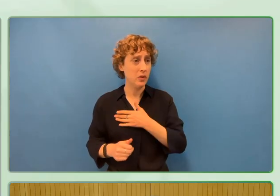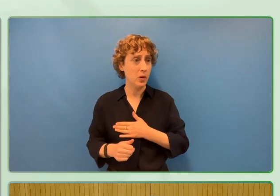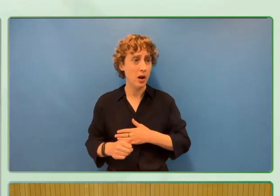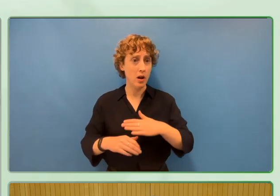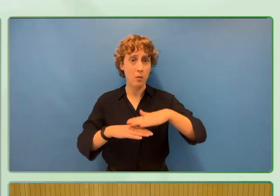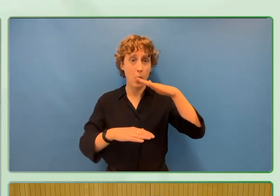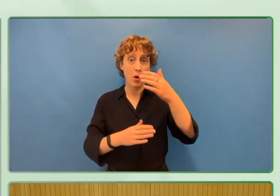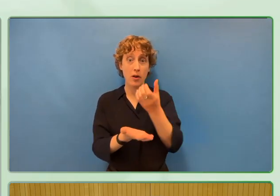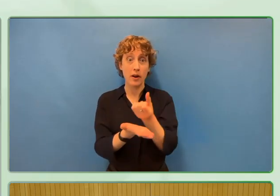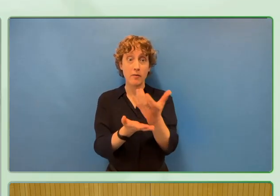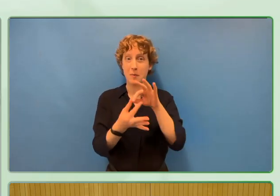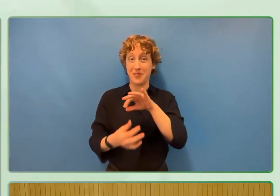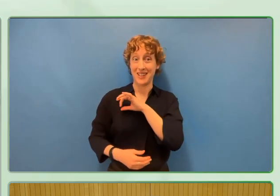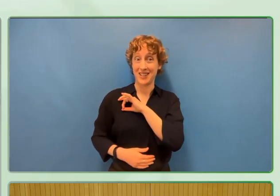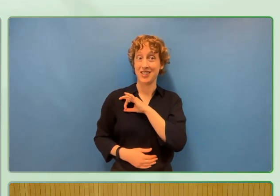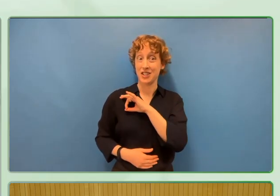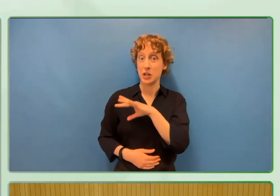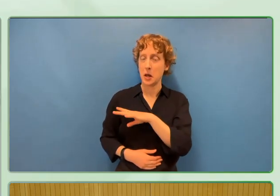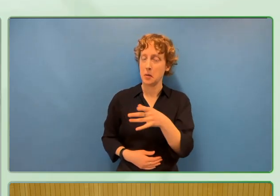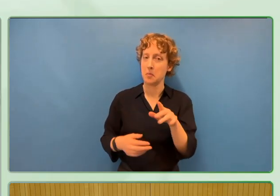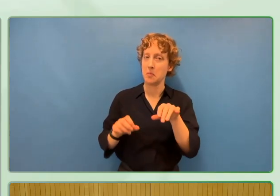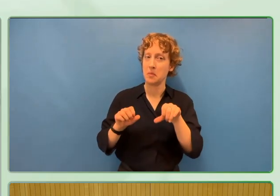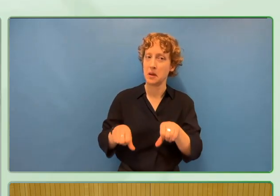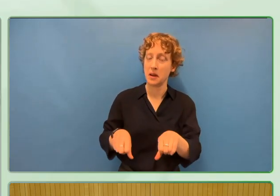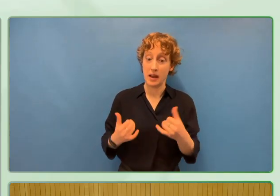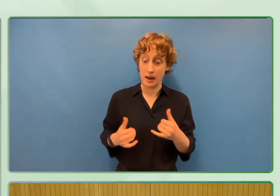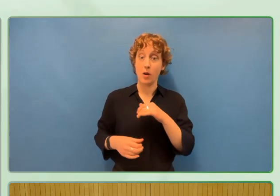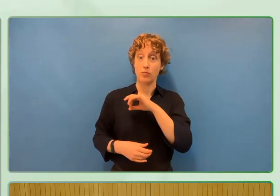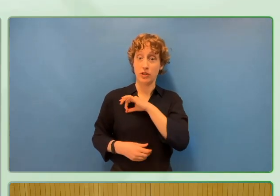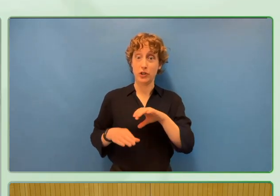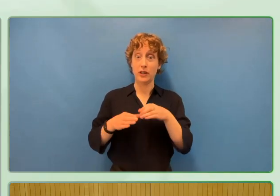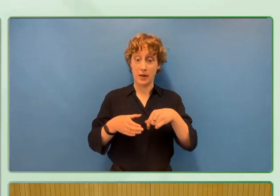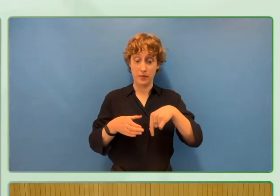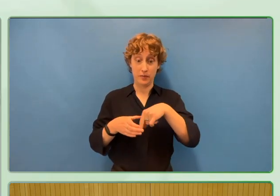we need to connect with other countries for receiving the information.